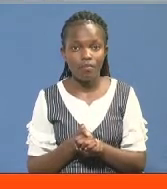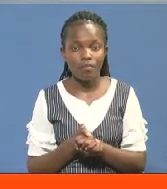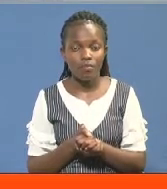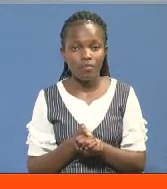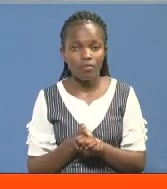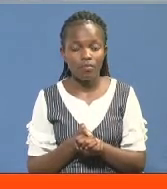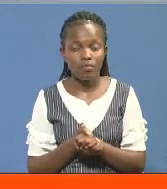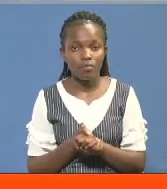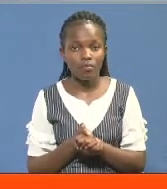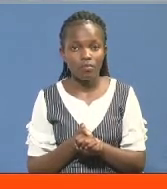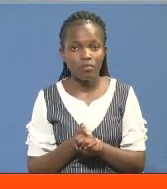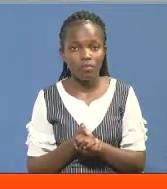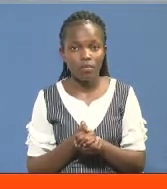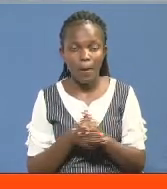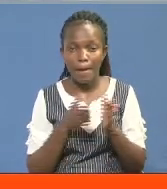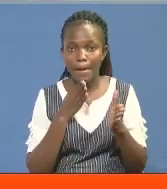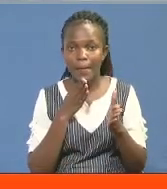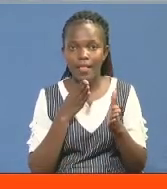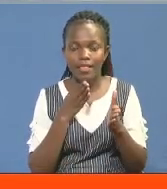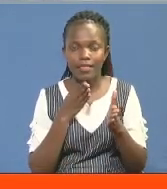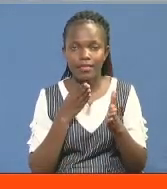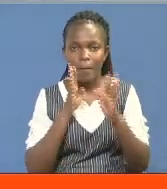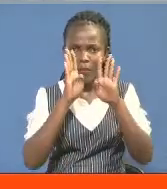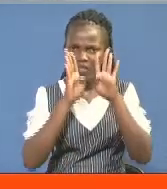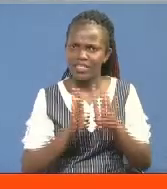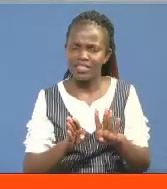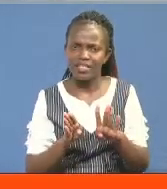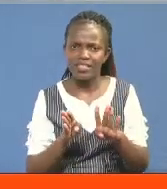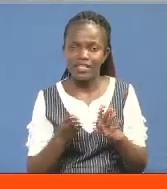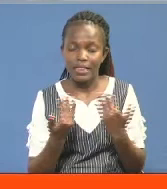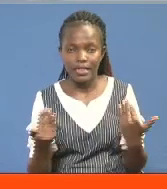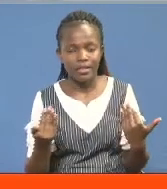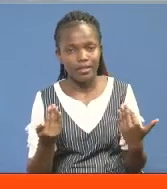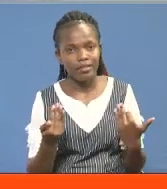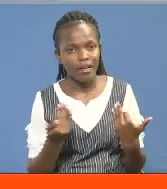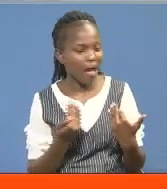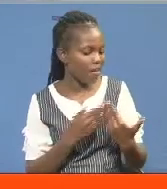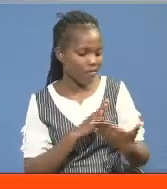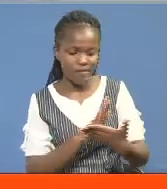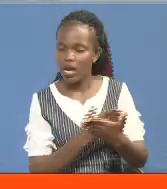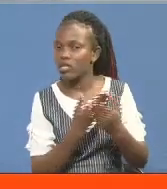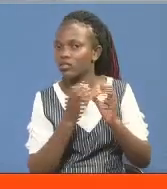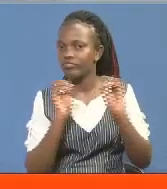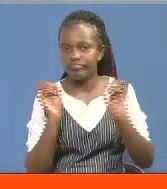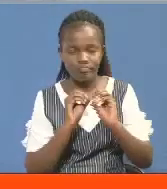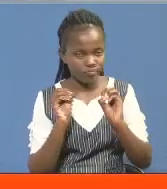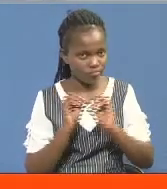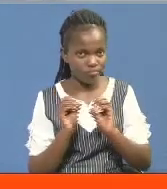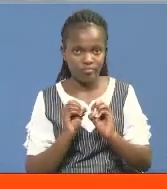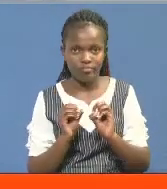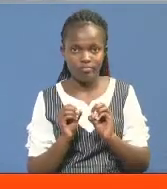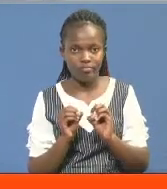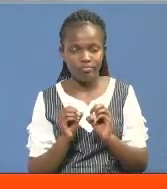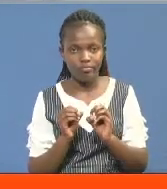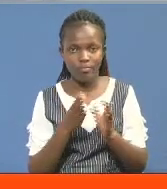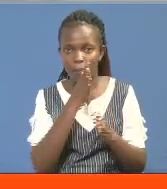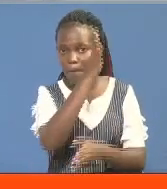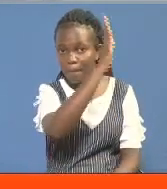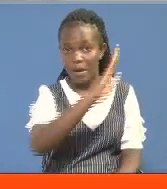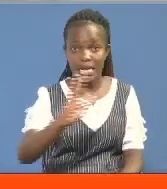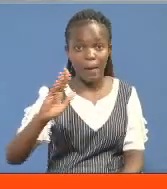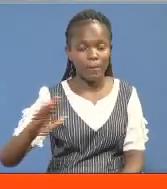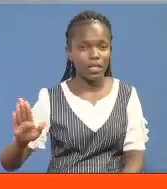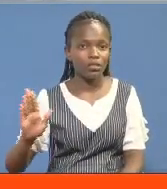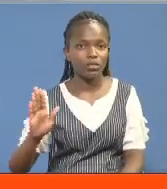The ideal thing would have been not to rush through the process. The ideal thing would have been for Parliament